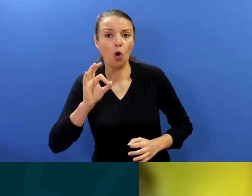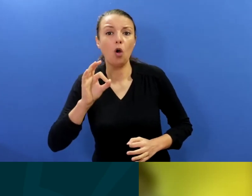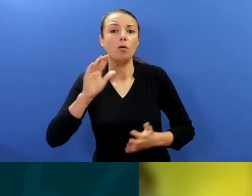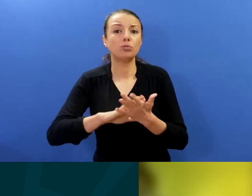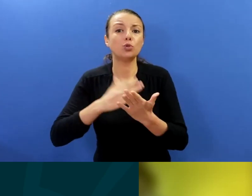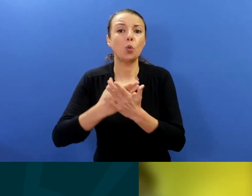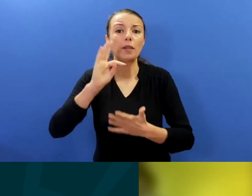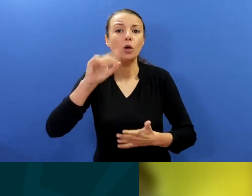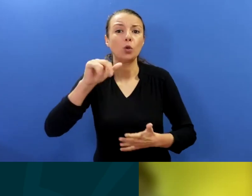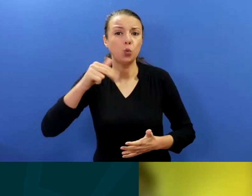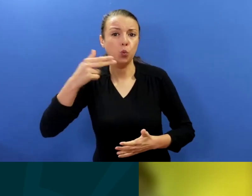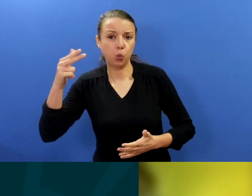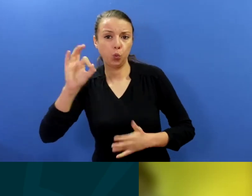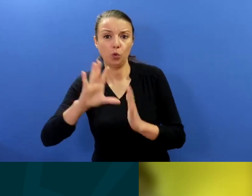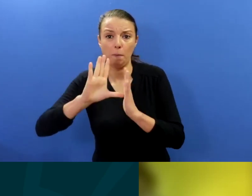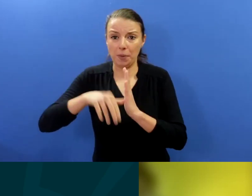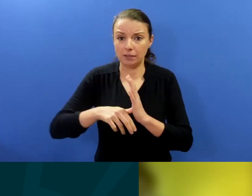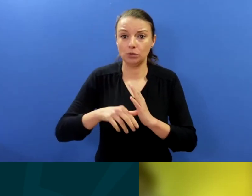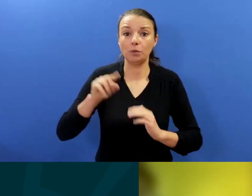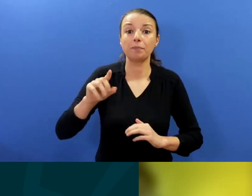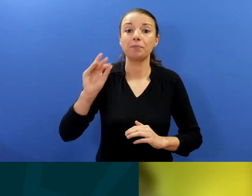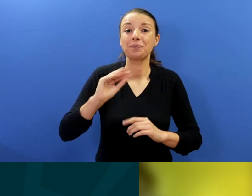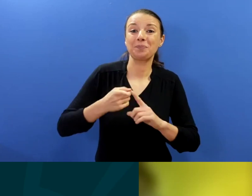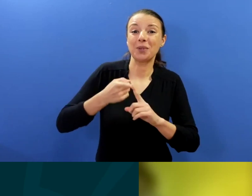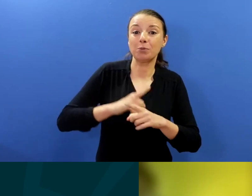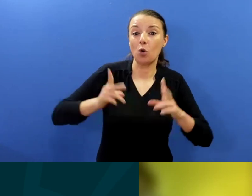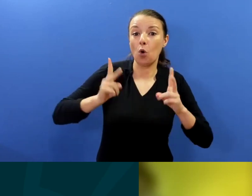An interesting tool Mr. Claudio mentioned, speaking of TUN,